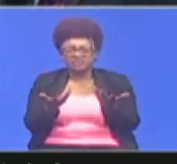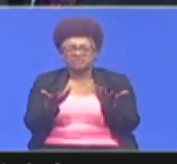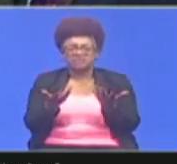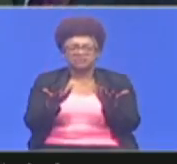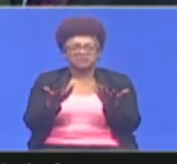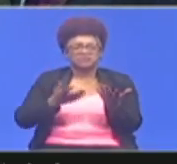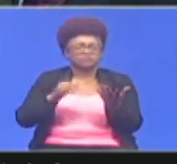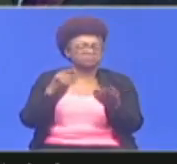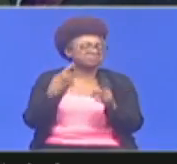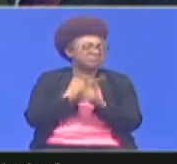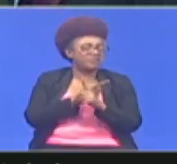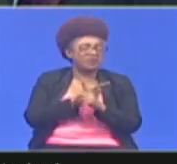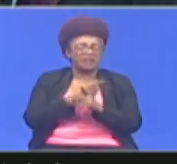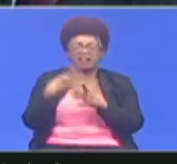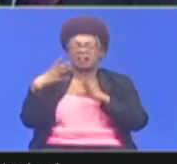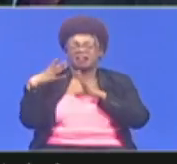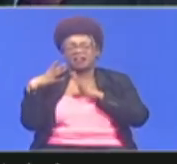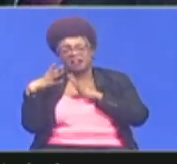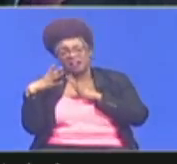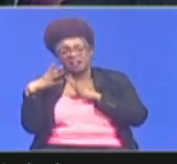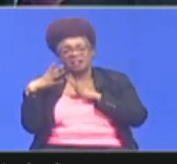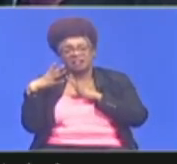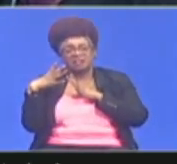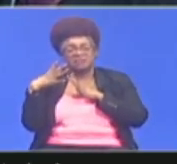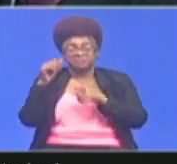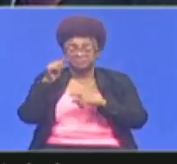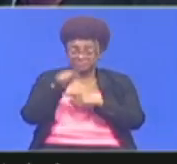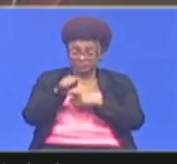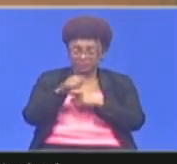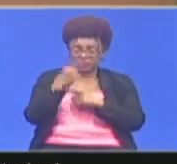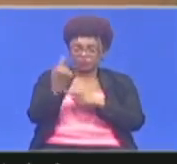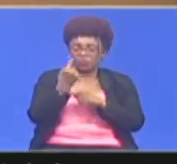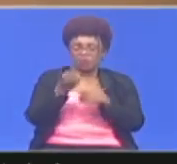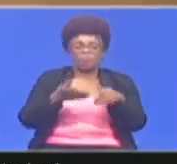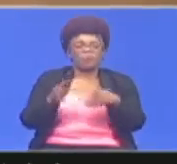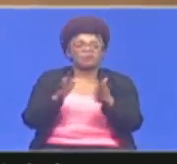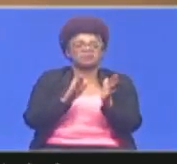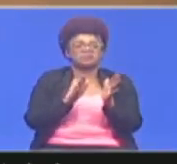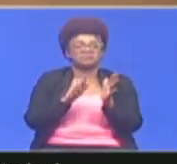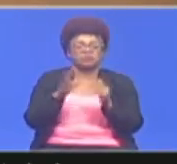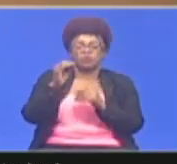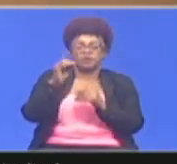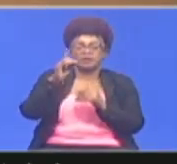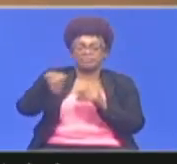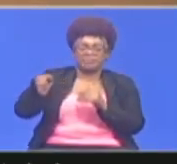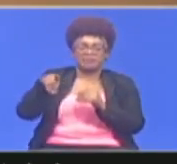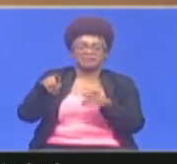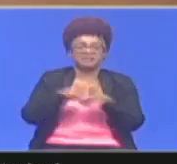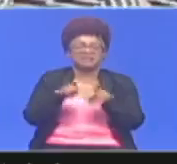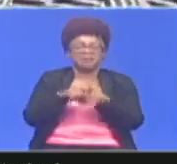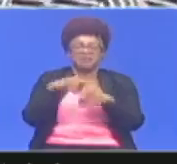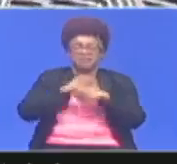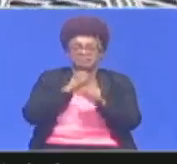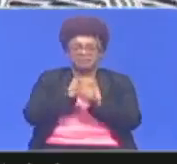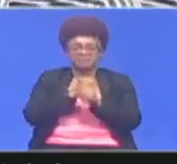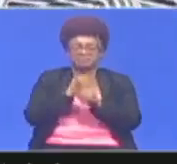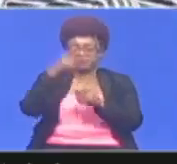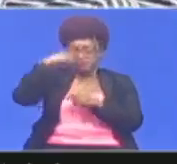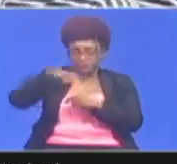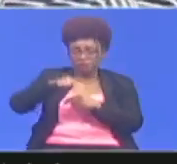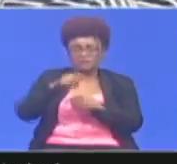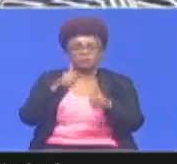corruption, he is also overwhelmed with cases. And this is the only way out. The ODPP has also developed a diversion policy which